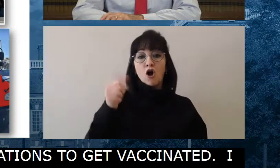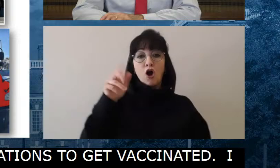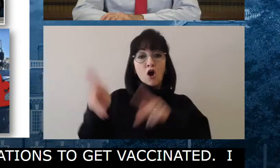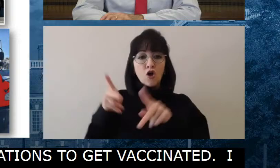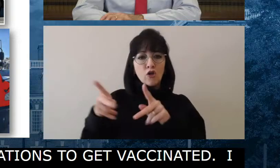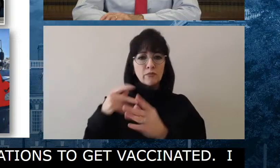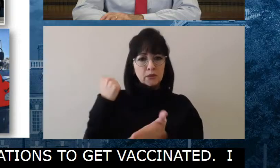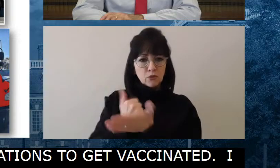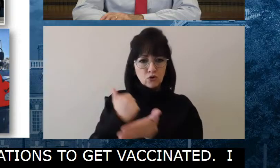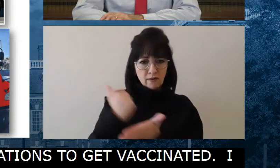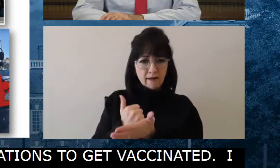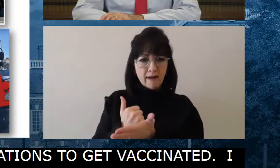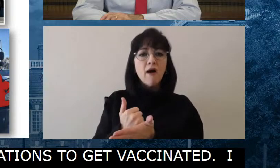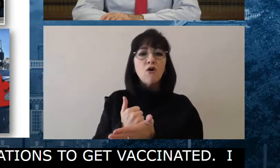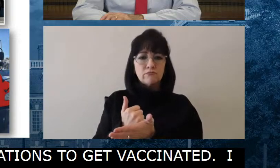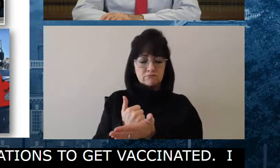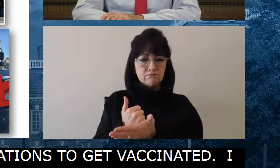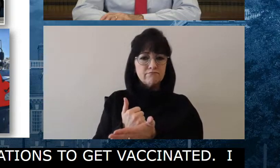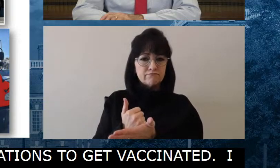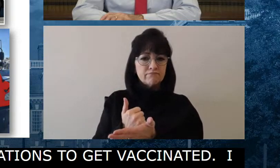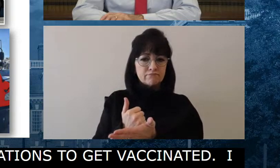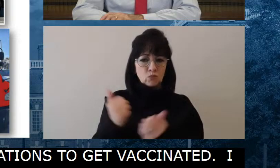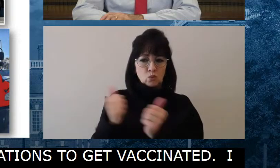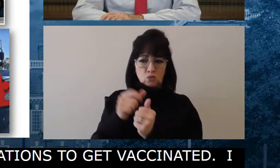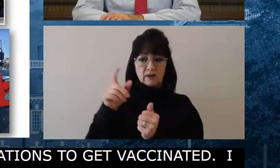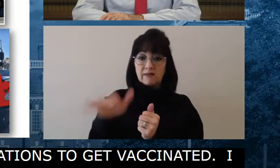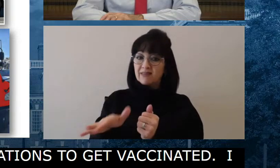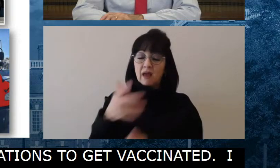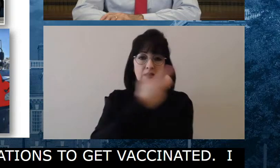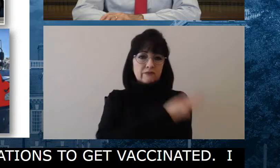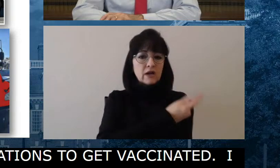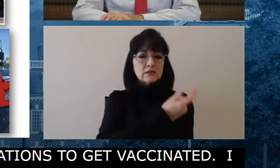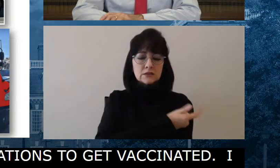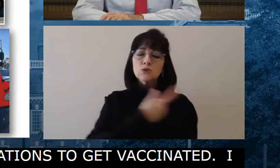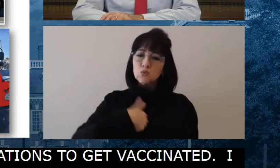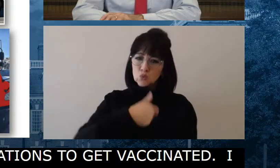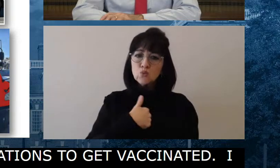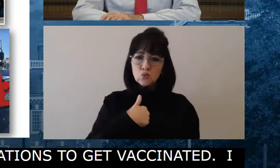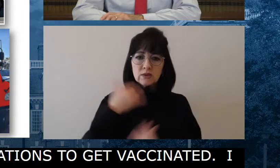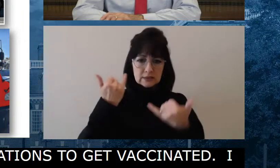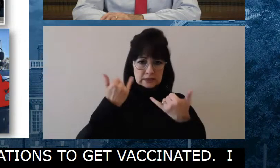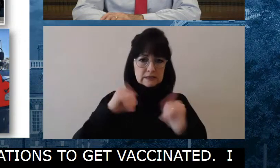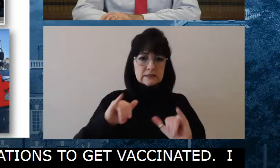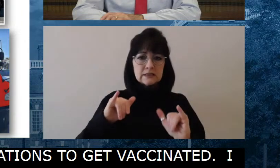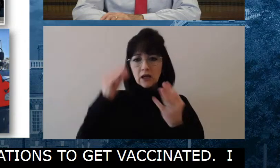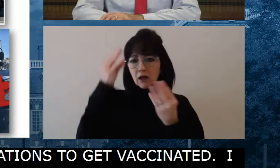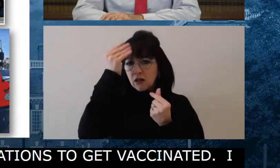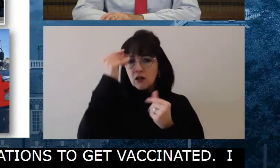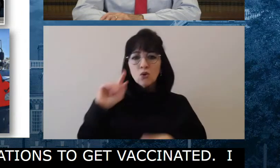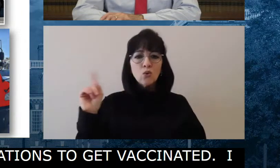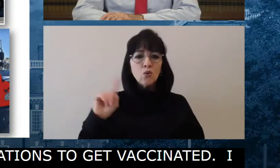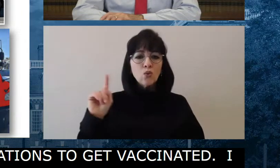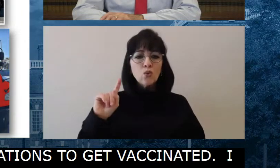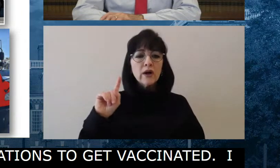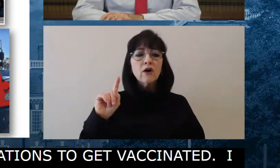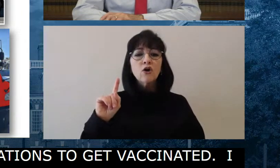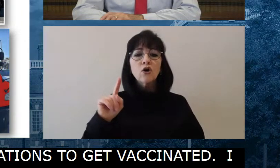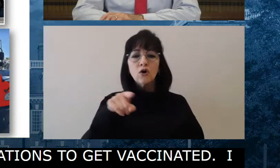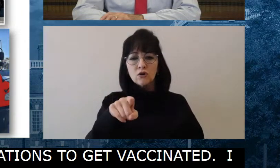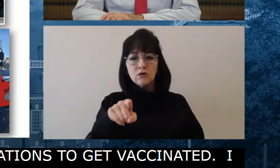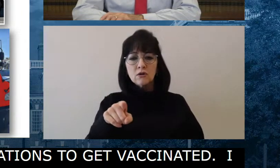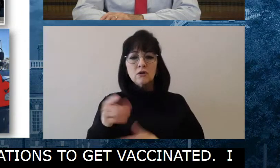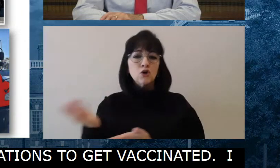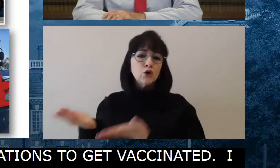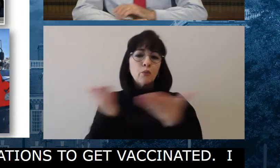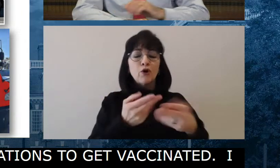life-saving vaccine. We'll find other opportunities, and we have other opportunities scheduled to use the Vax Machine and get out